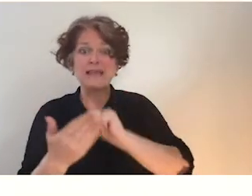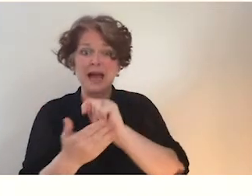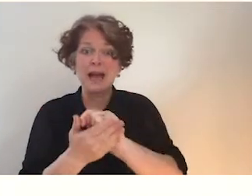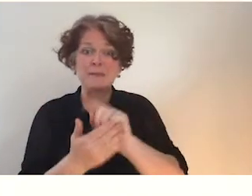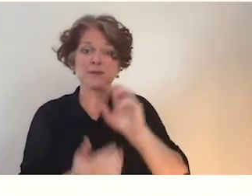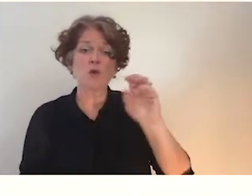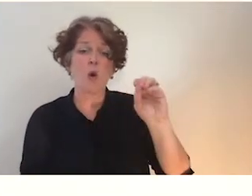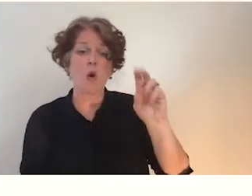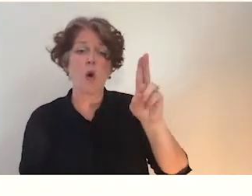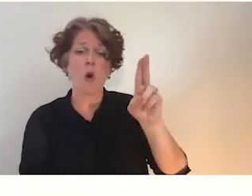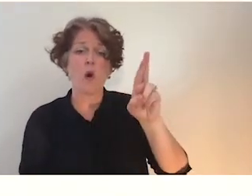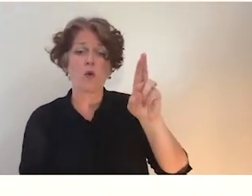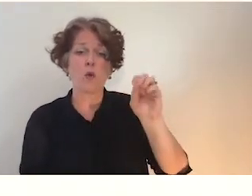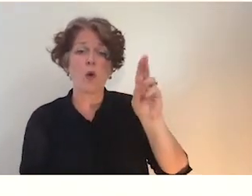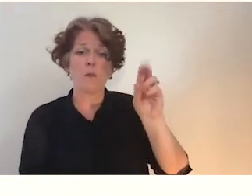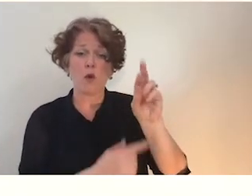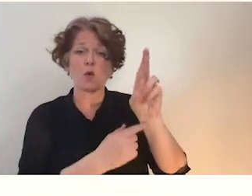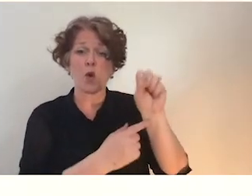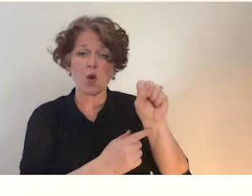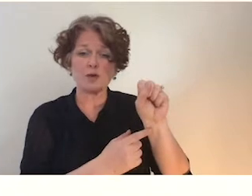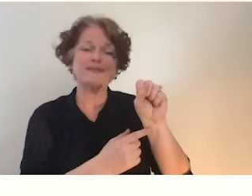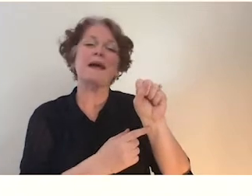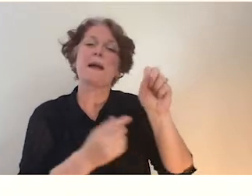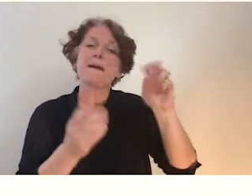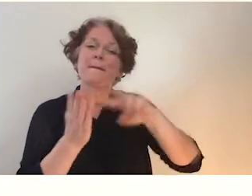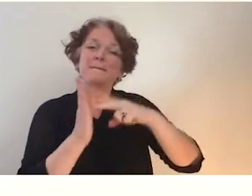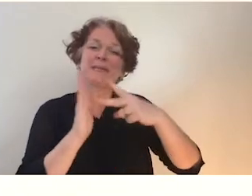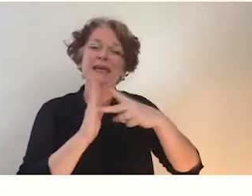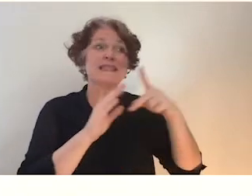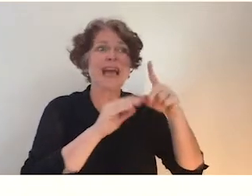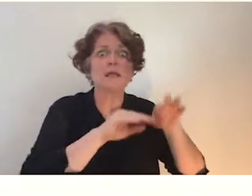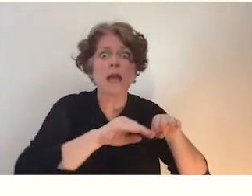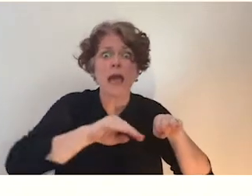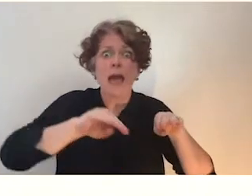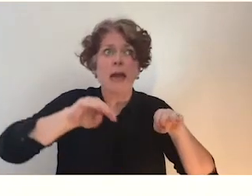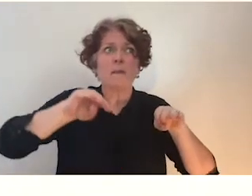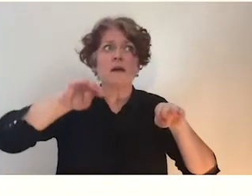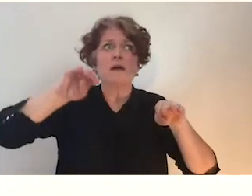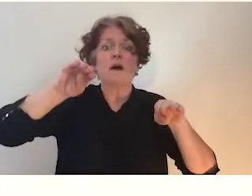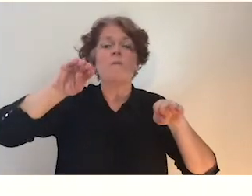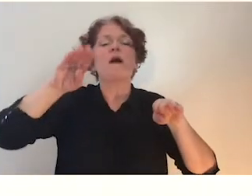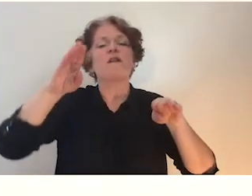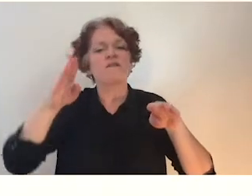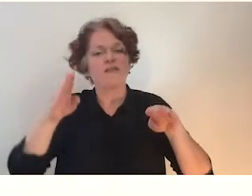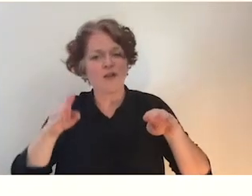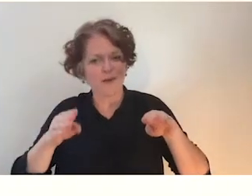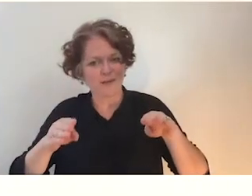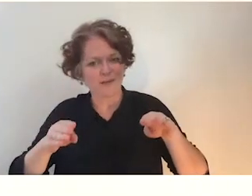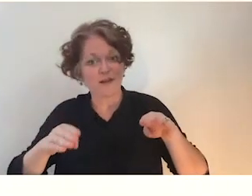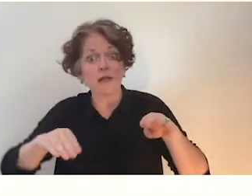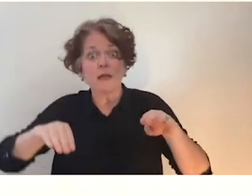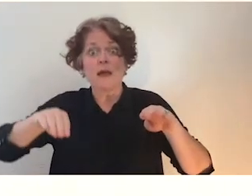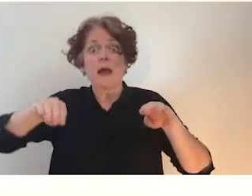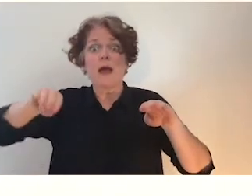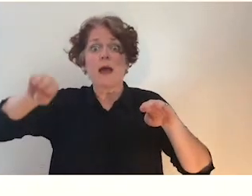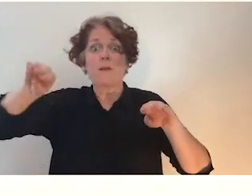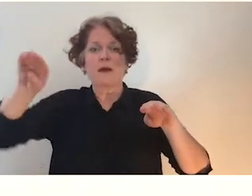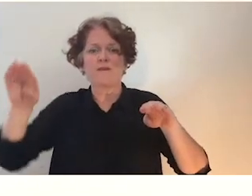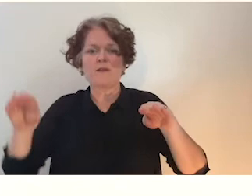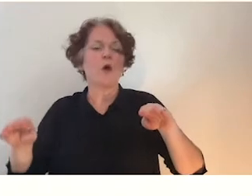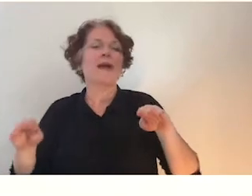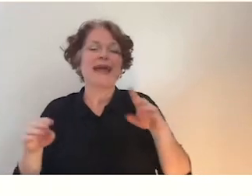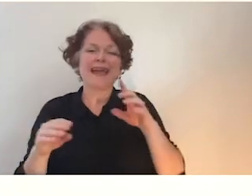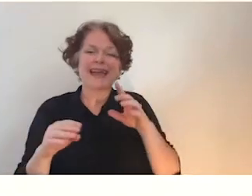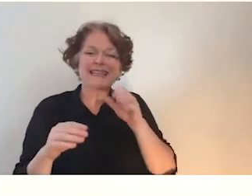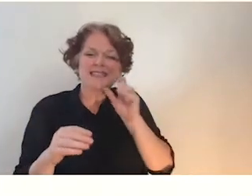is a timeless reminder that with every ebb, there is a flow, striking a cosmic balance that goes beyond